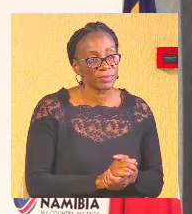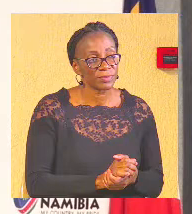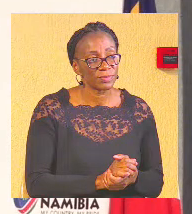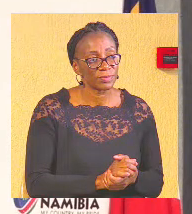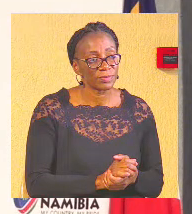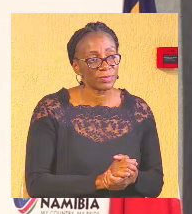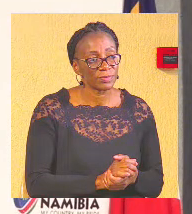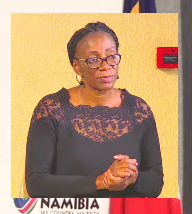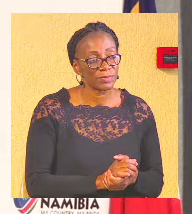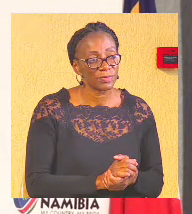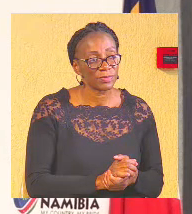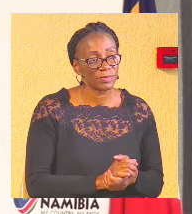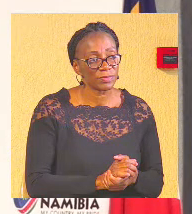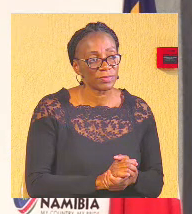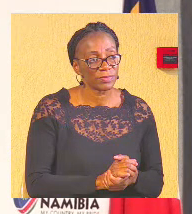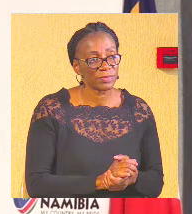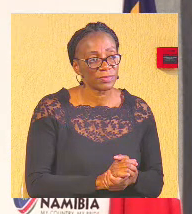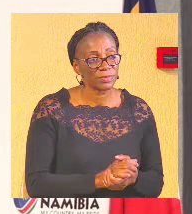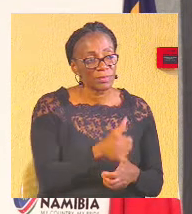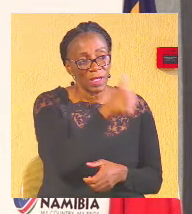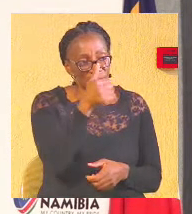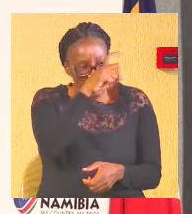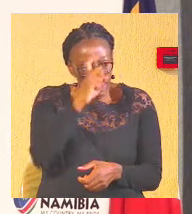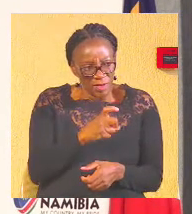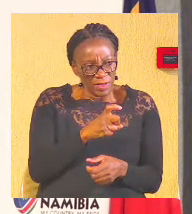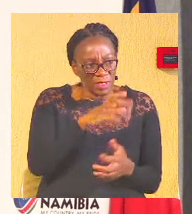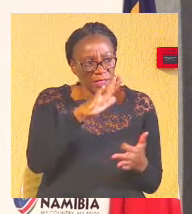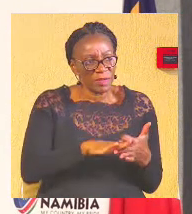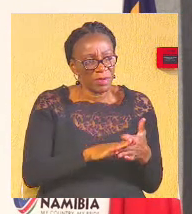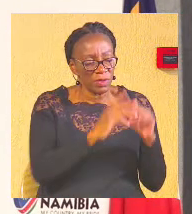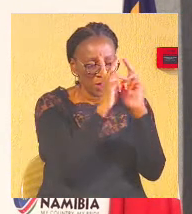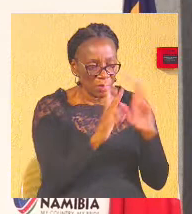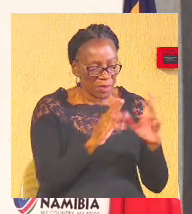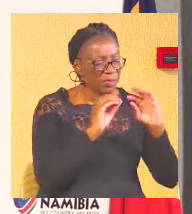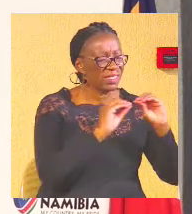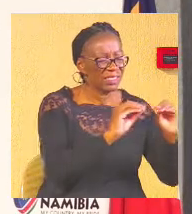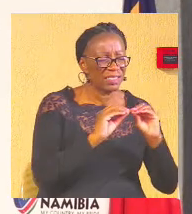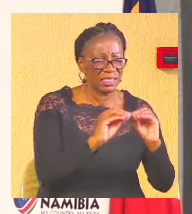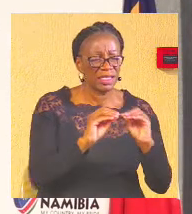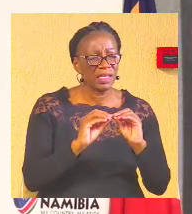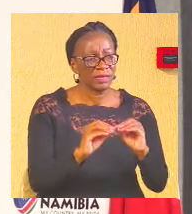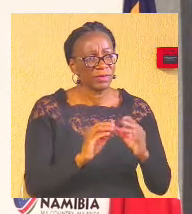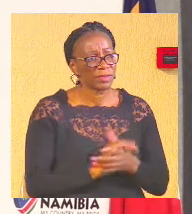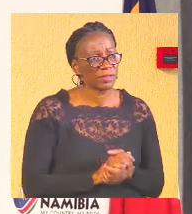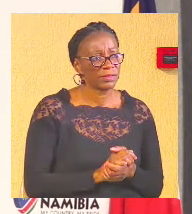to pose here is the question of public education. Public rolling out